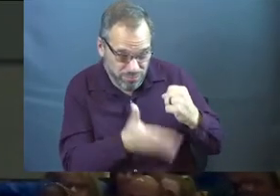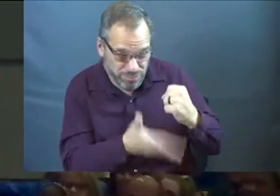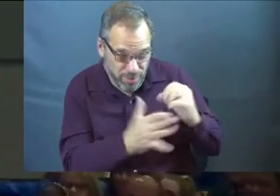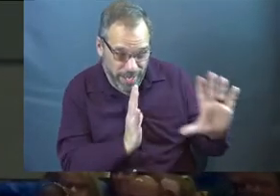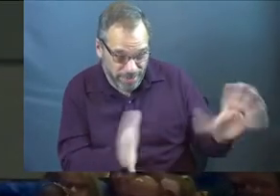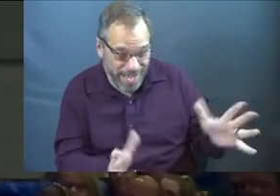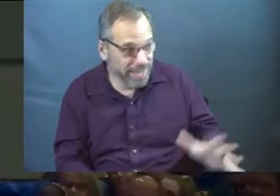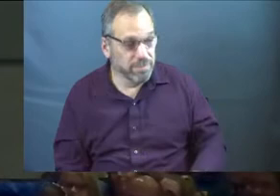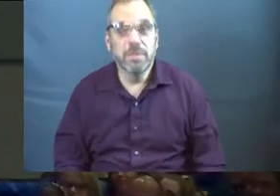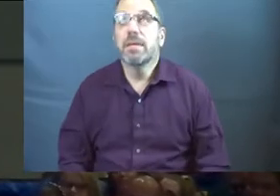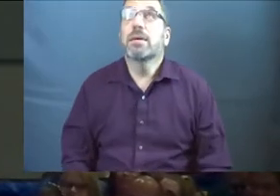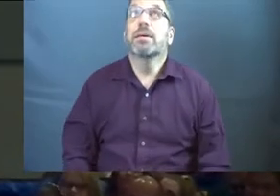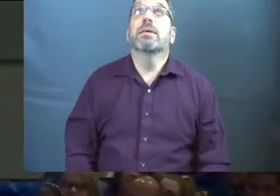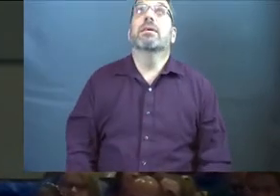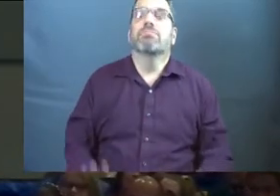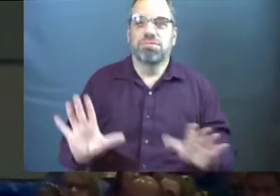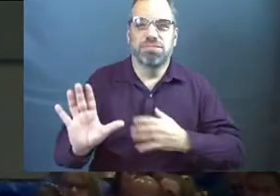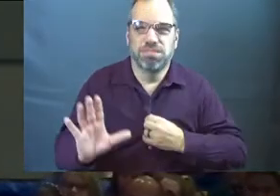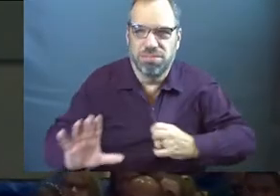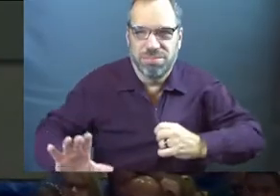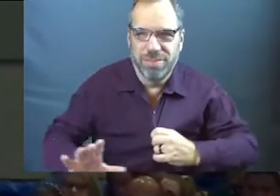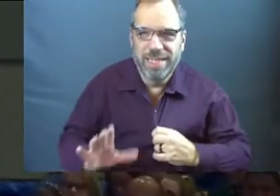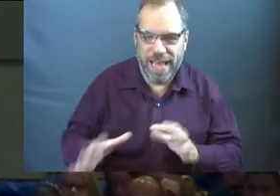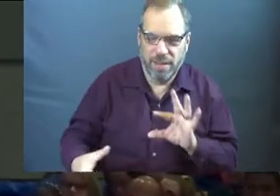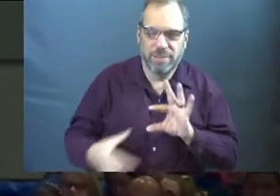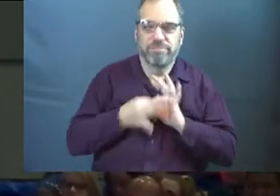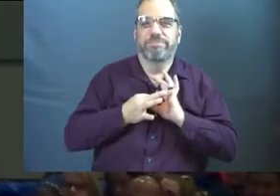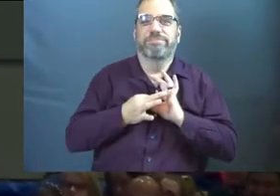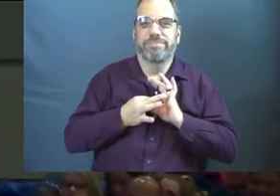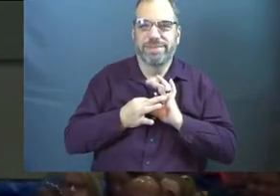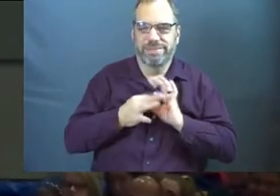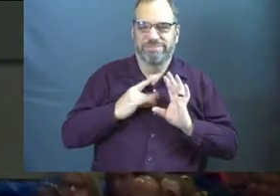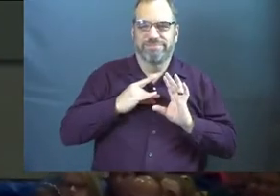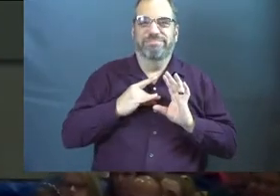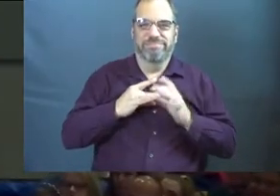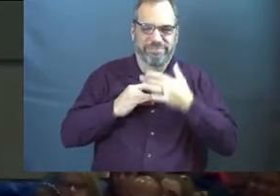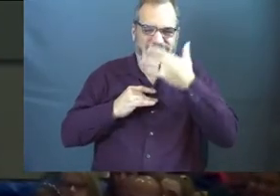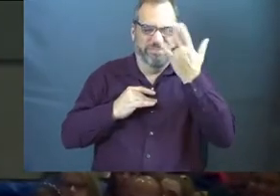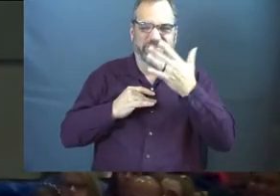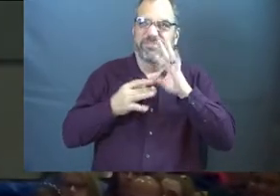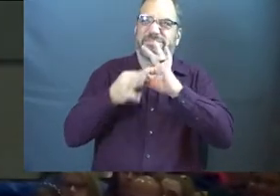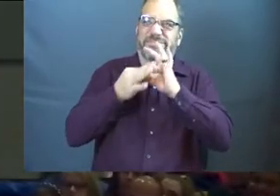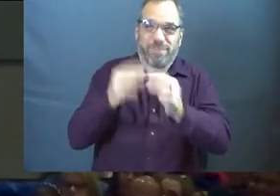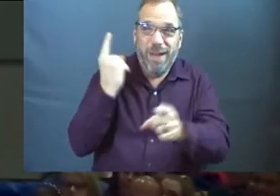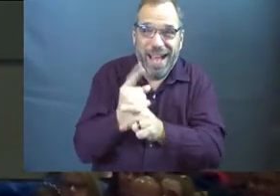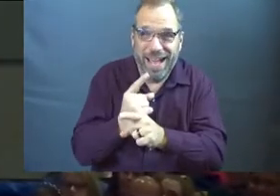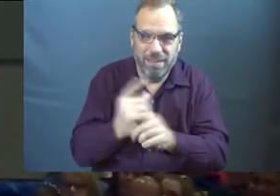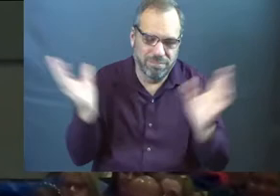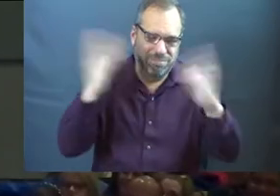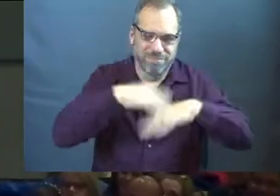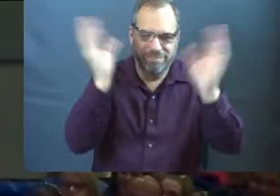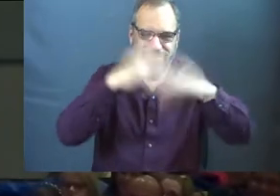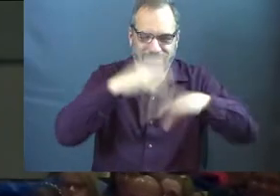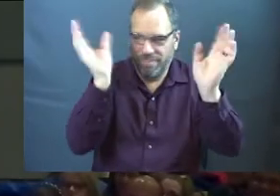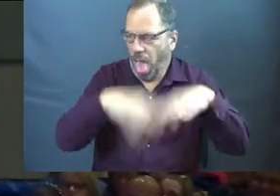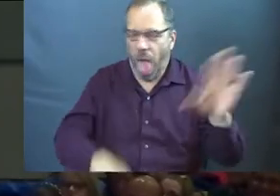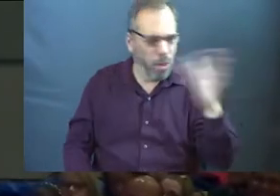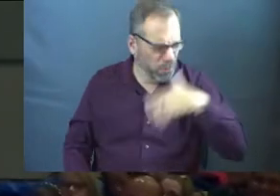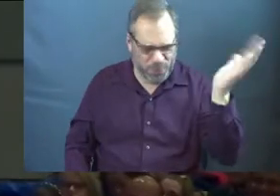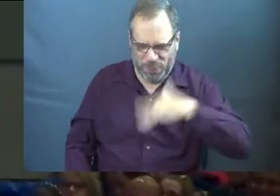We all right? All right. It has clung to you, and the more it clings, the more it stinks up your relationship with God, right?